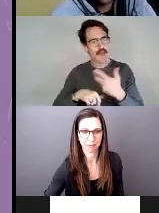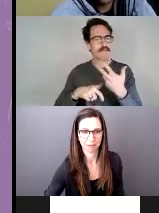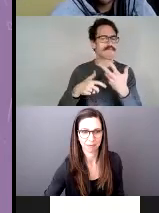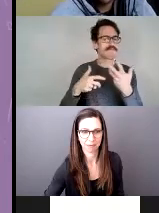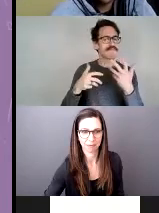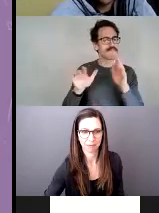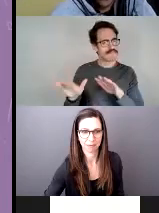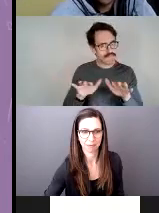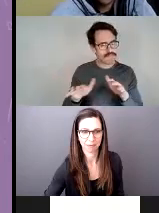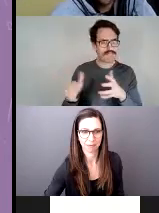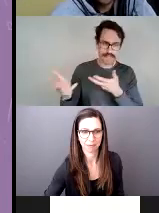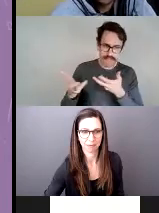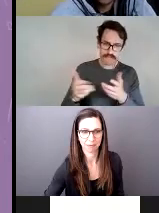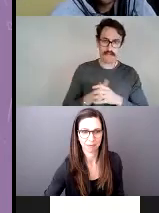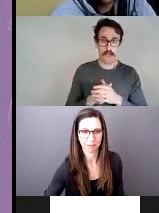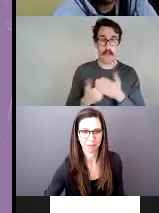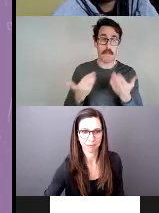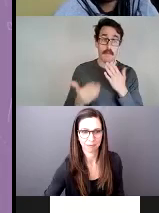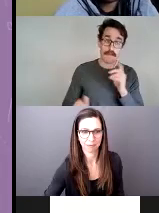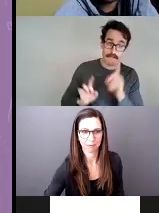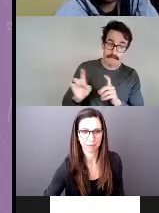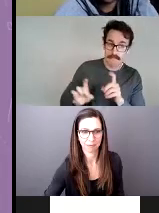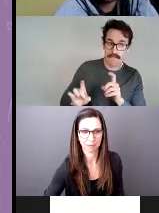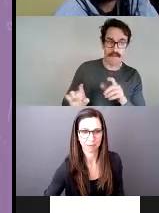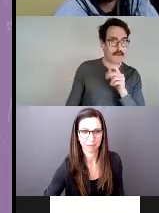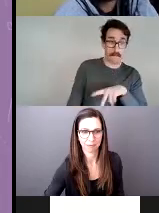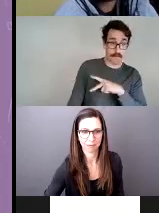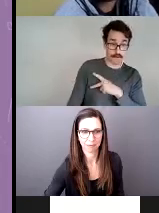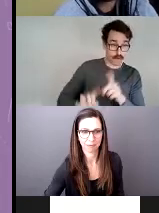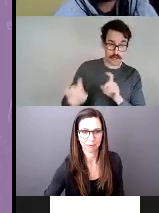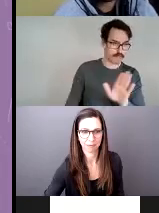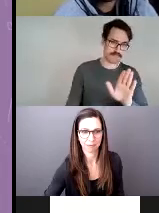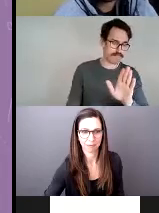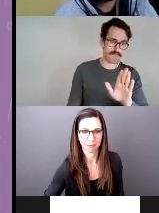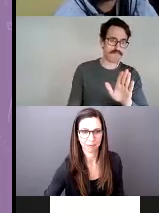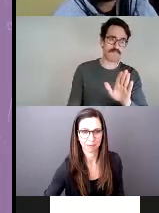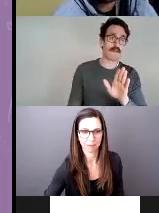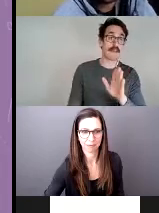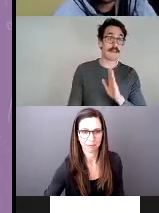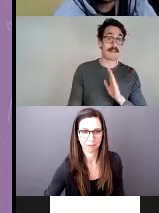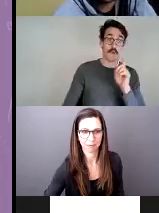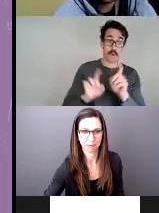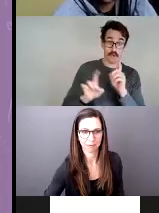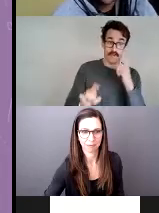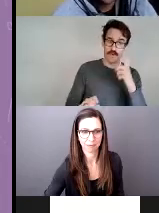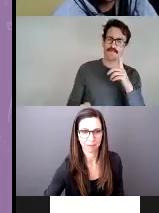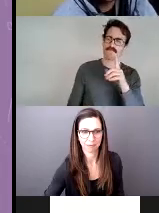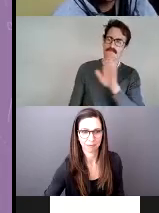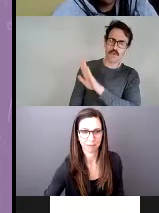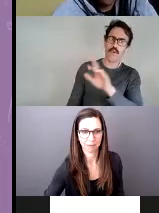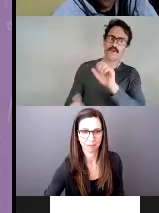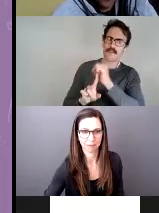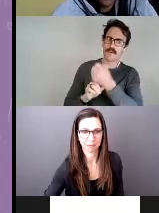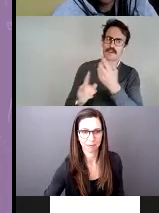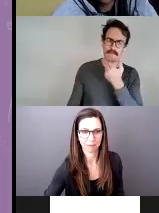may ask you questions, but they're not personal questions. It's just questions to understand the situation. And